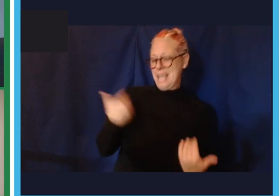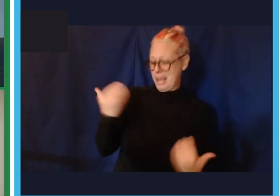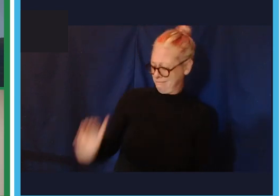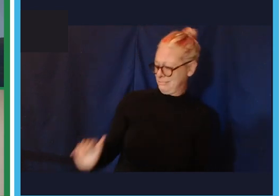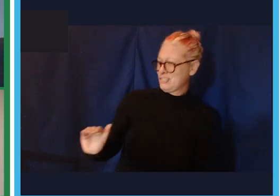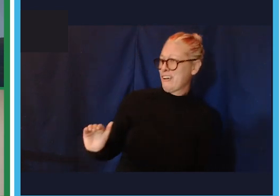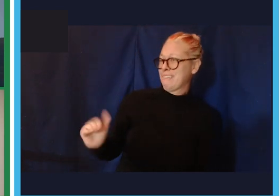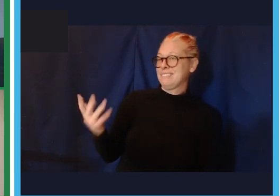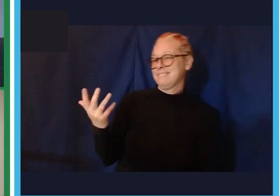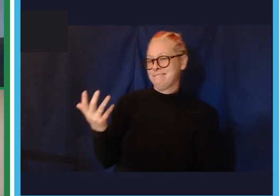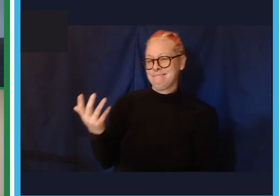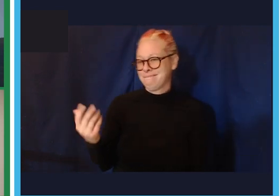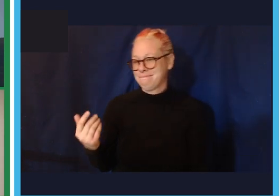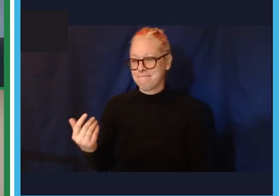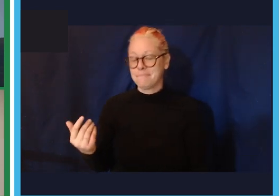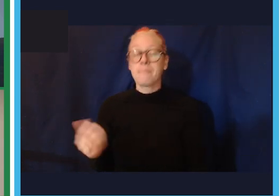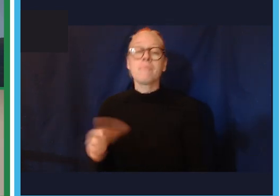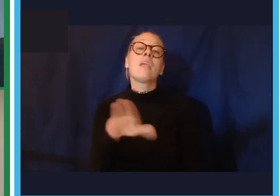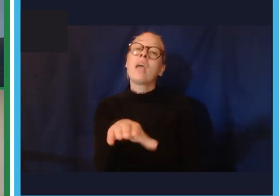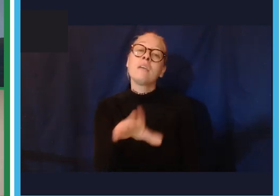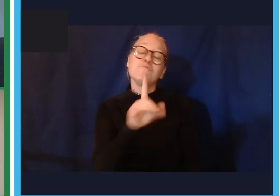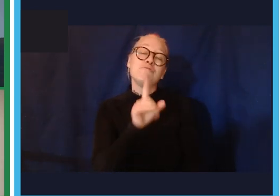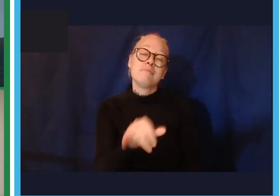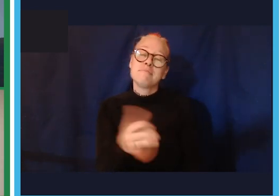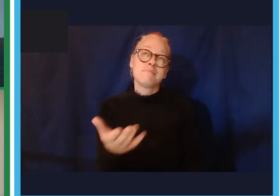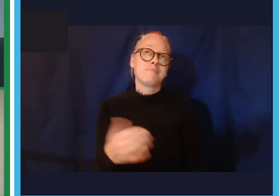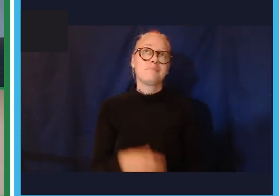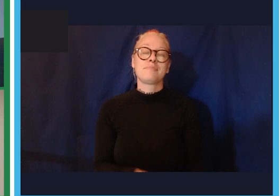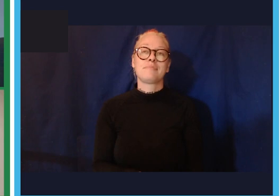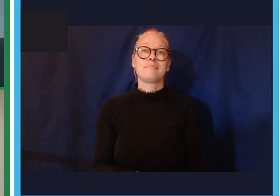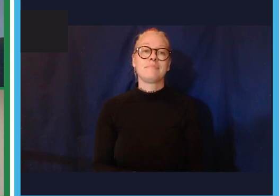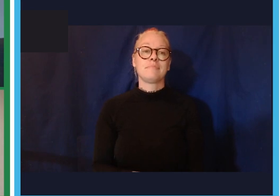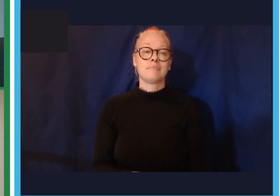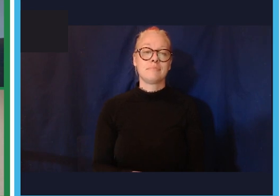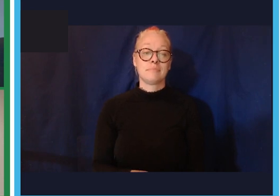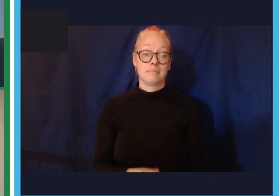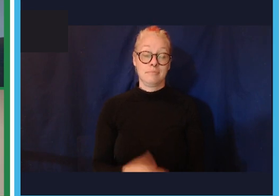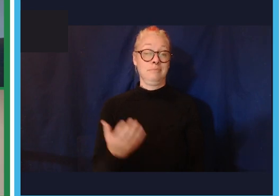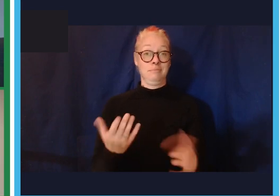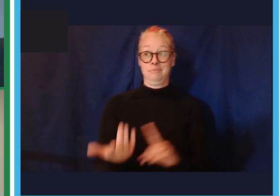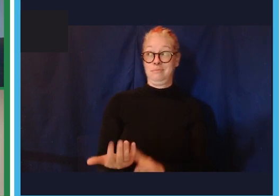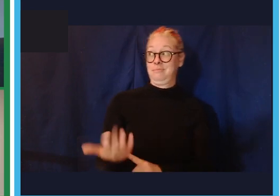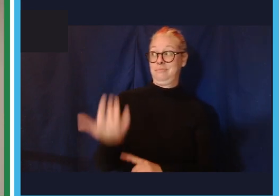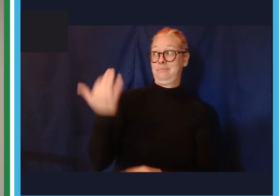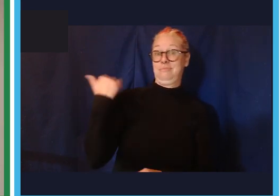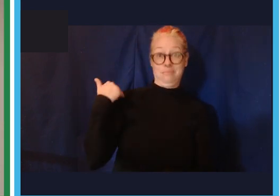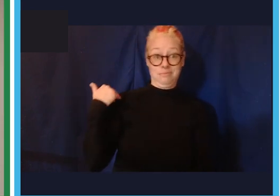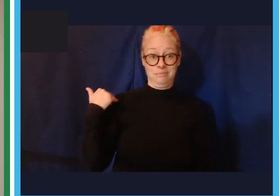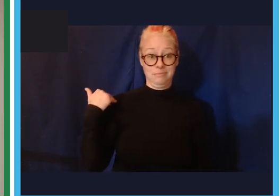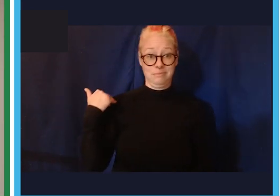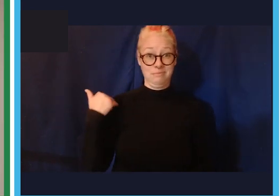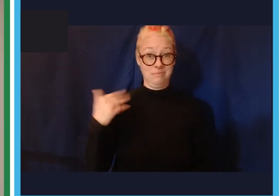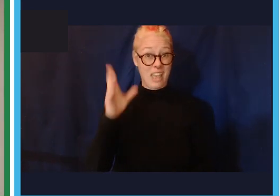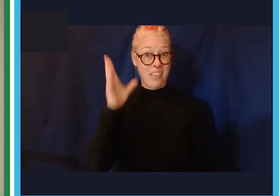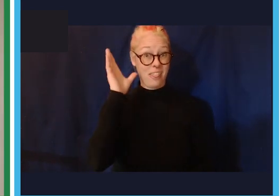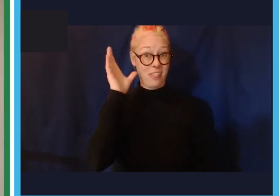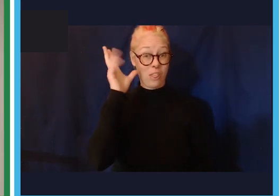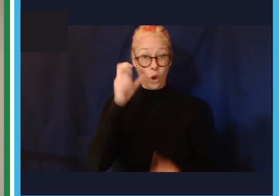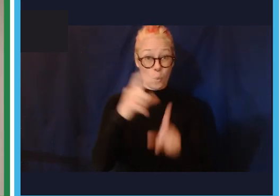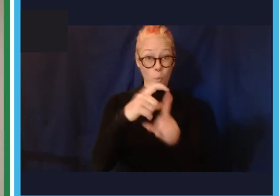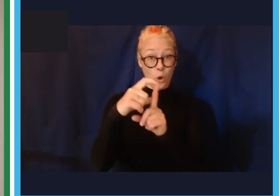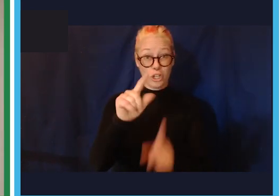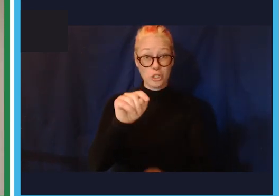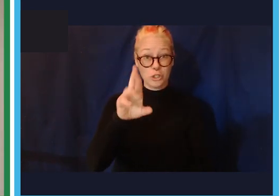understand. It was this totally new thing that I had never heard of before. There was definitely an